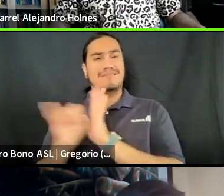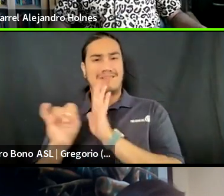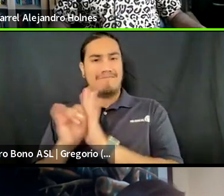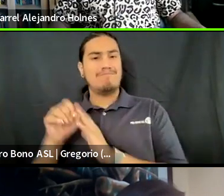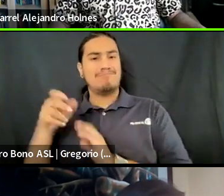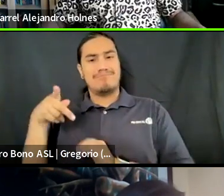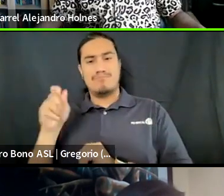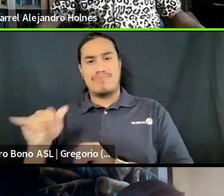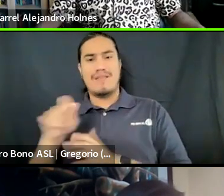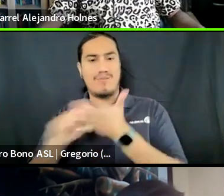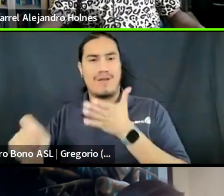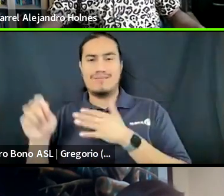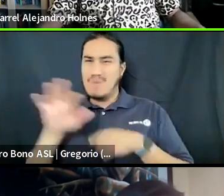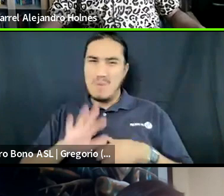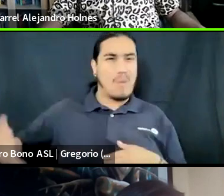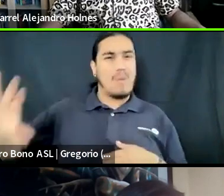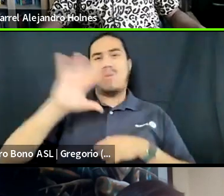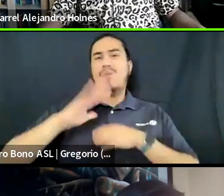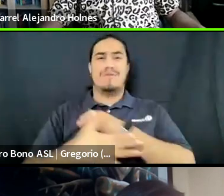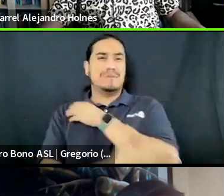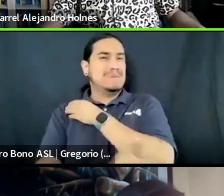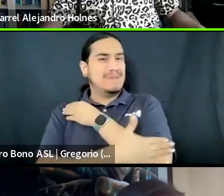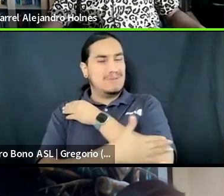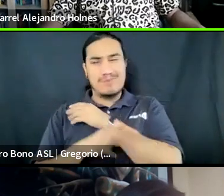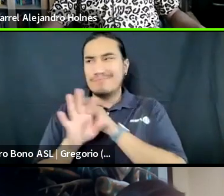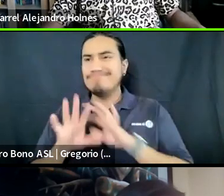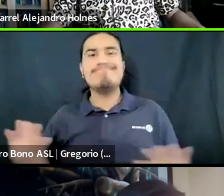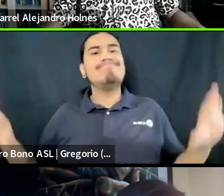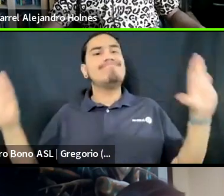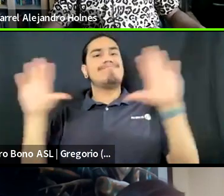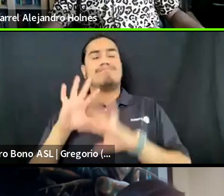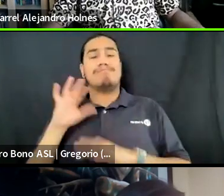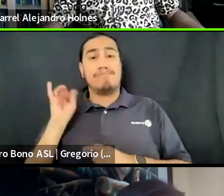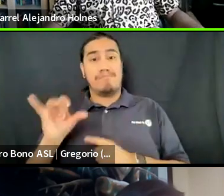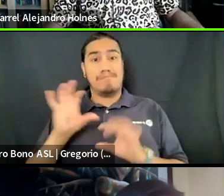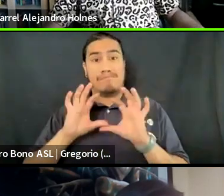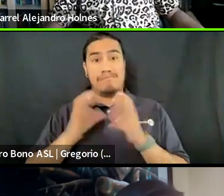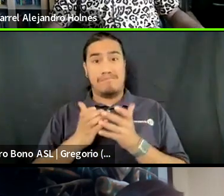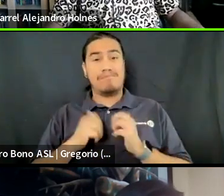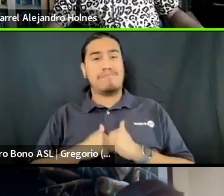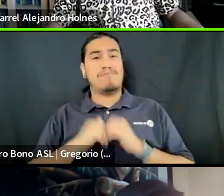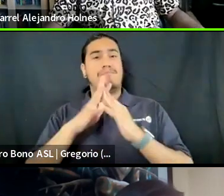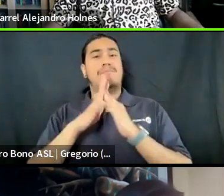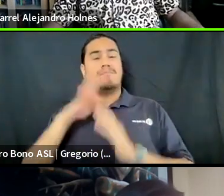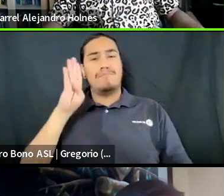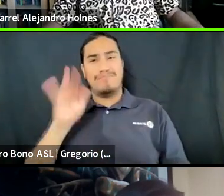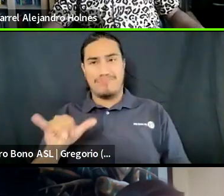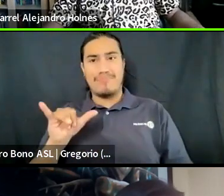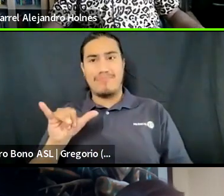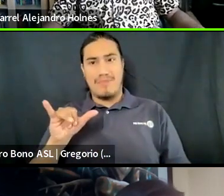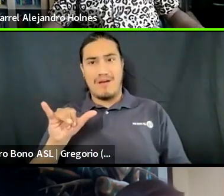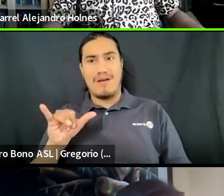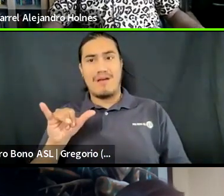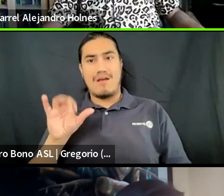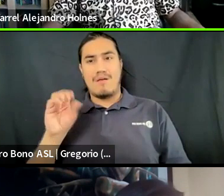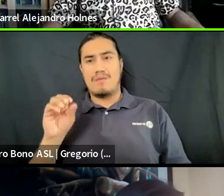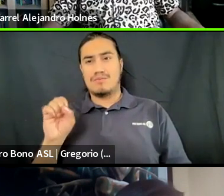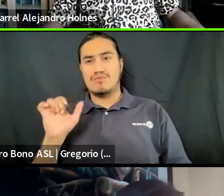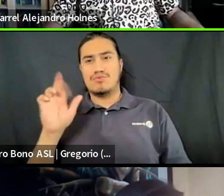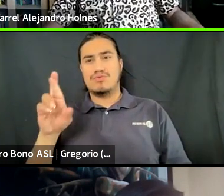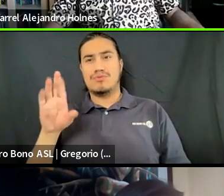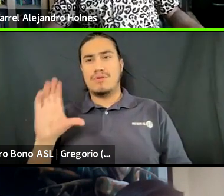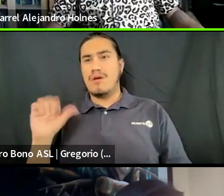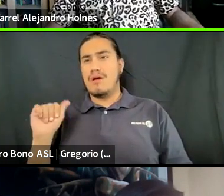playwrights across the nation. And the organization was founded by Gladys del Carmen and Oscar